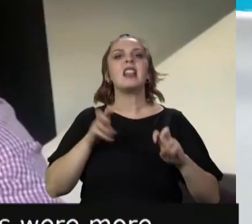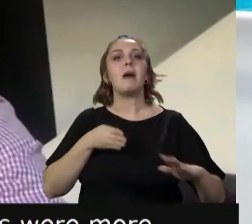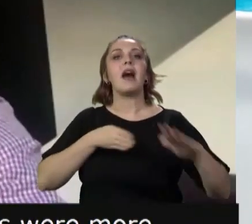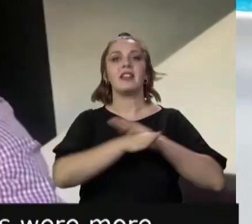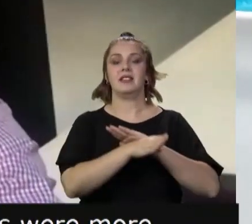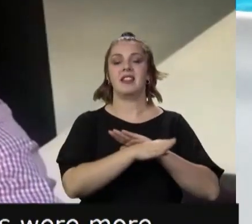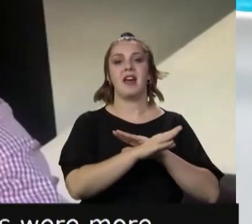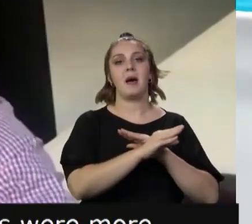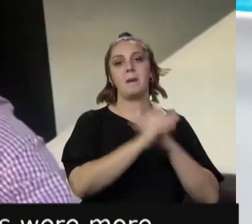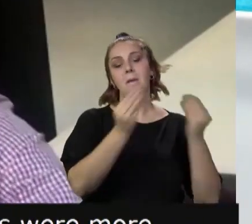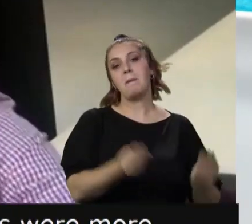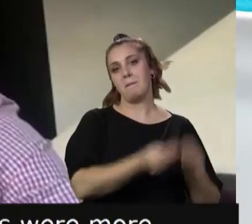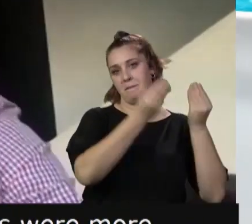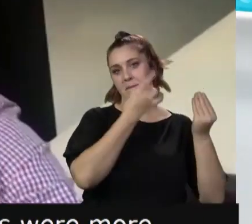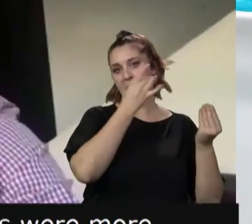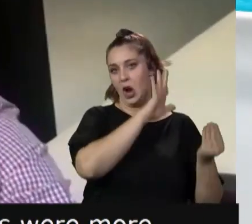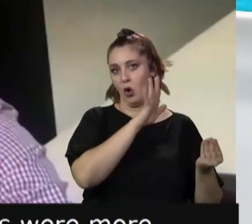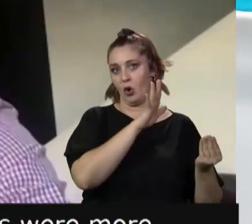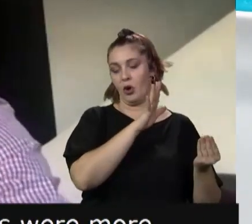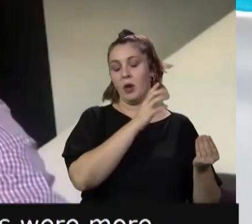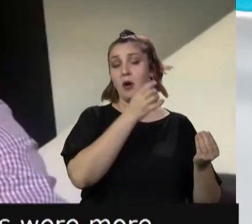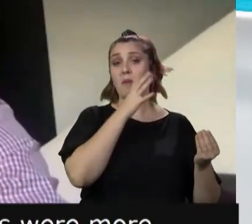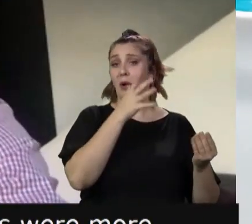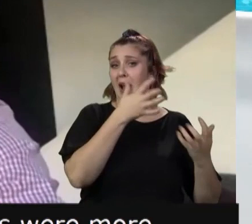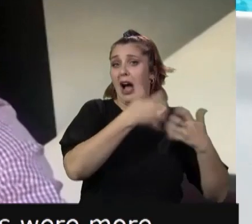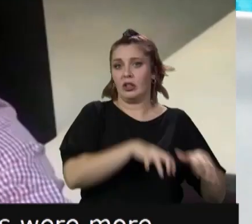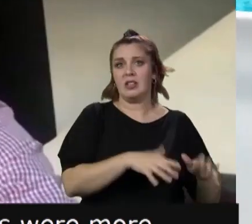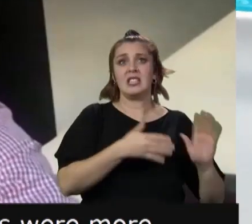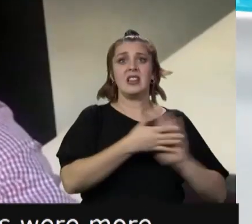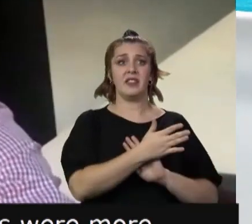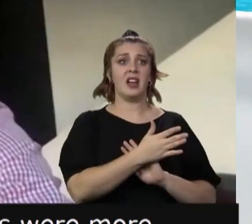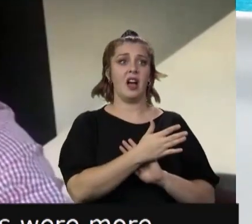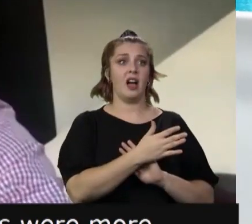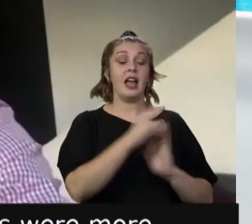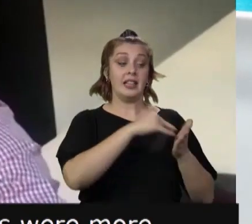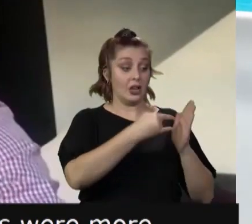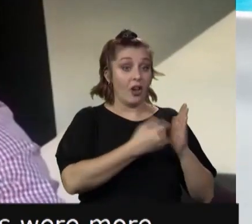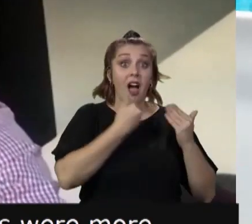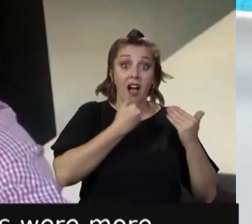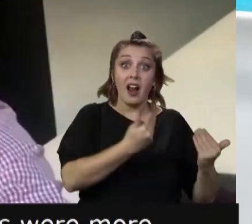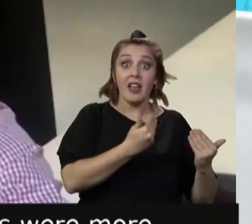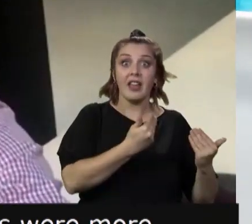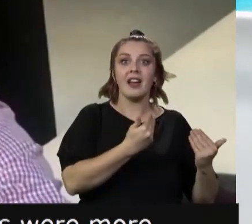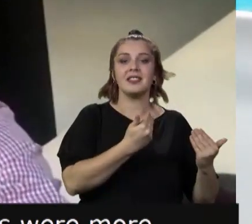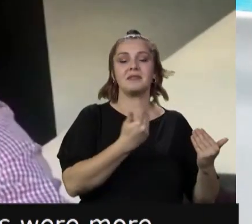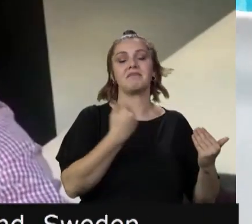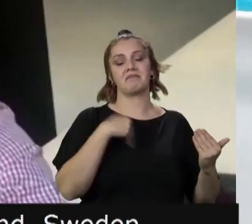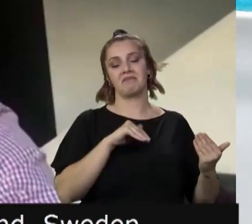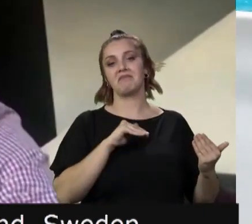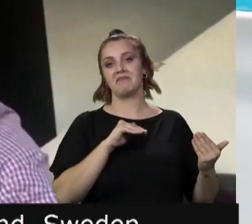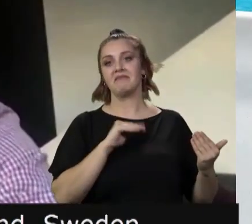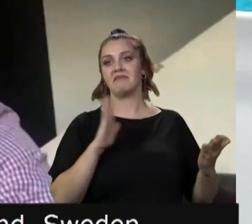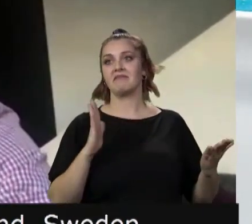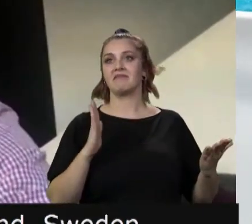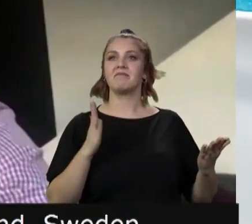Norway, Finland, Sweden, accessibility was better, but it's not that they were